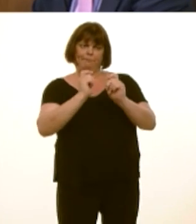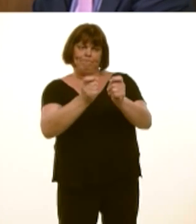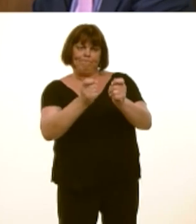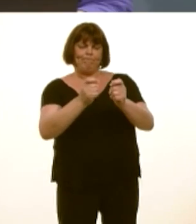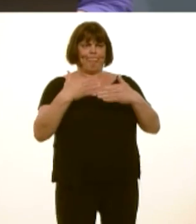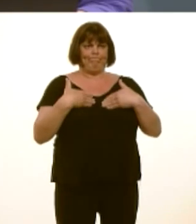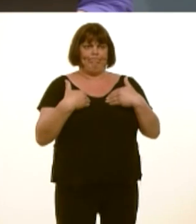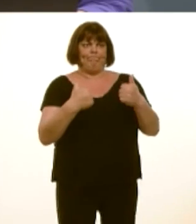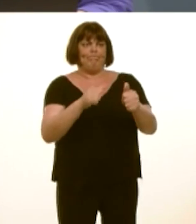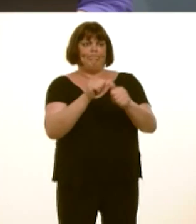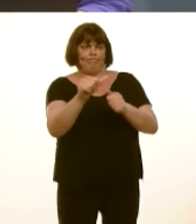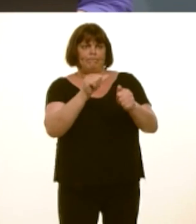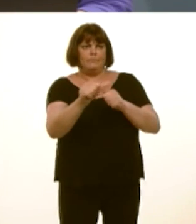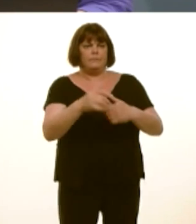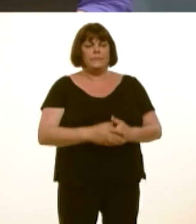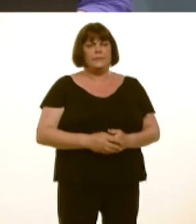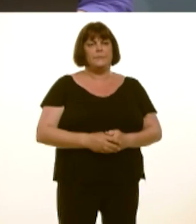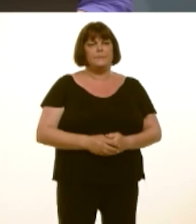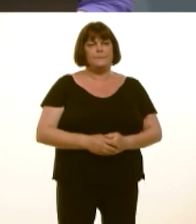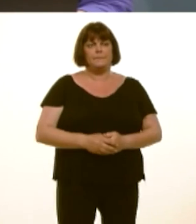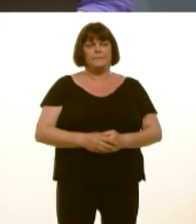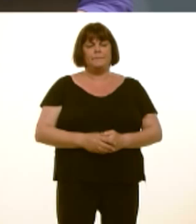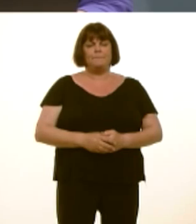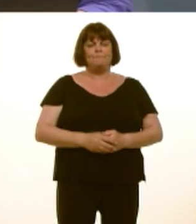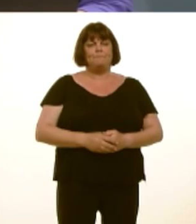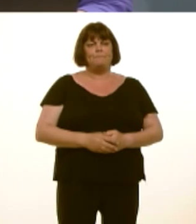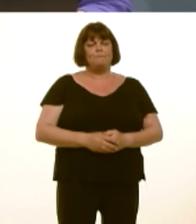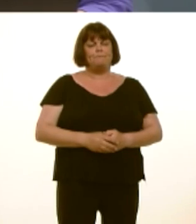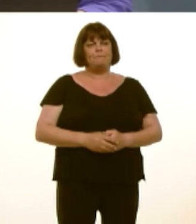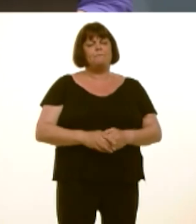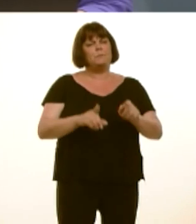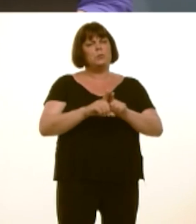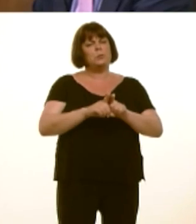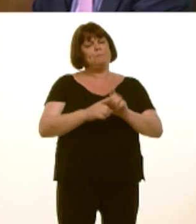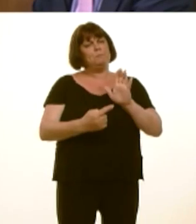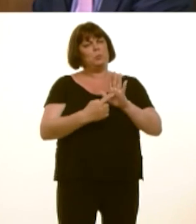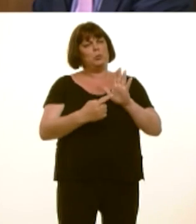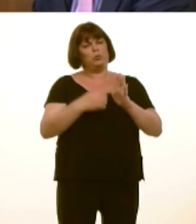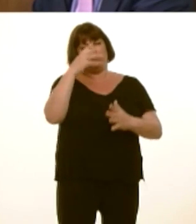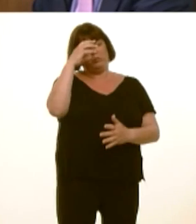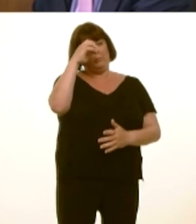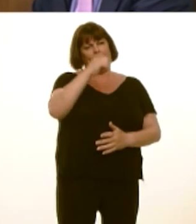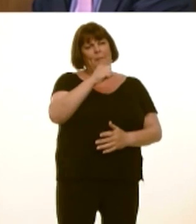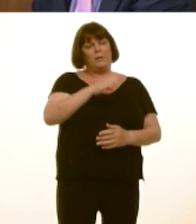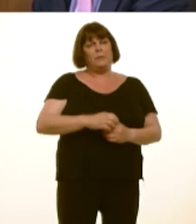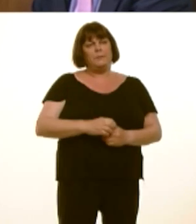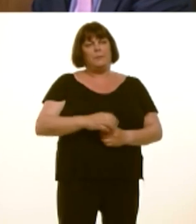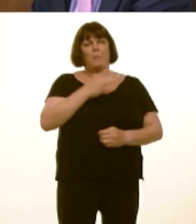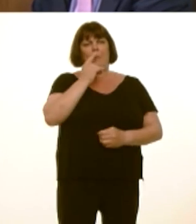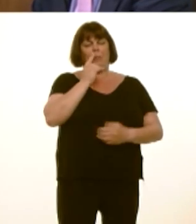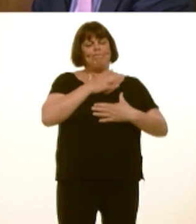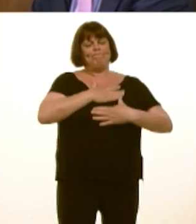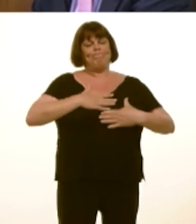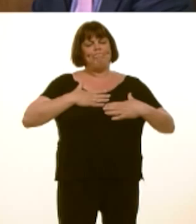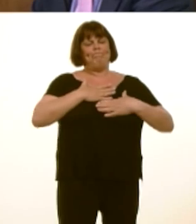there. I think it's also worth noting that we understand that there will be a need to provide people with